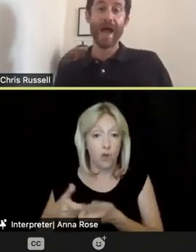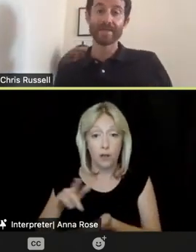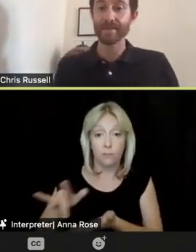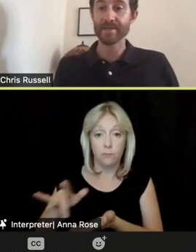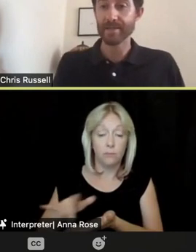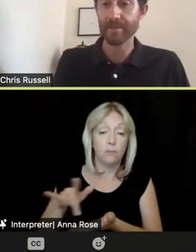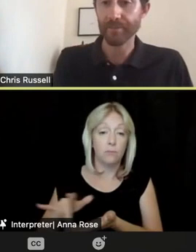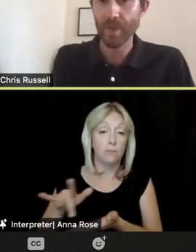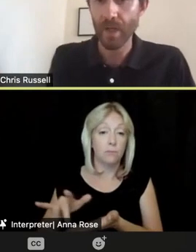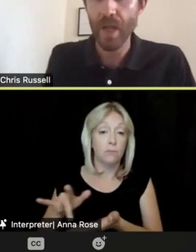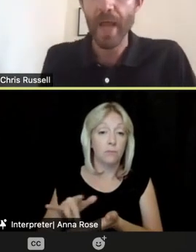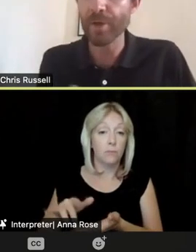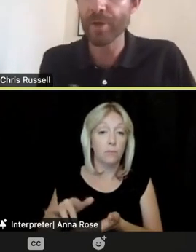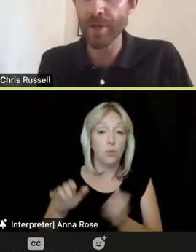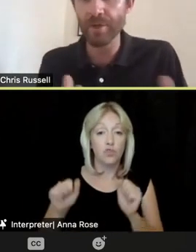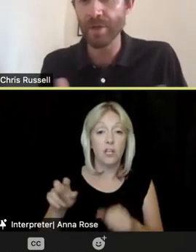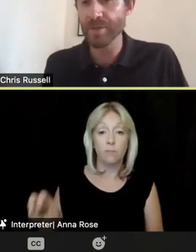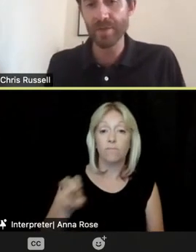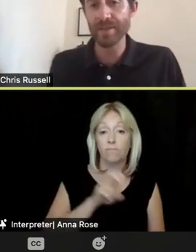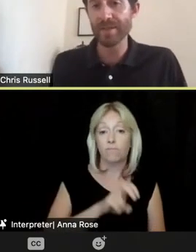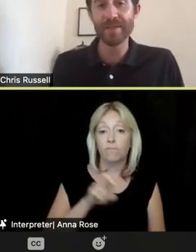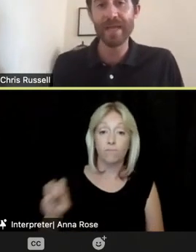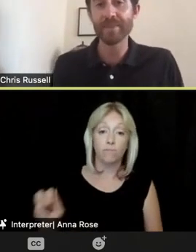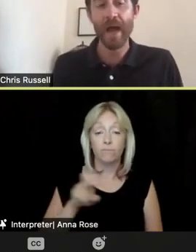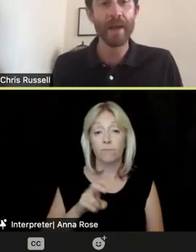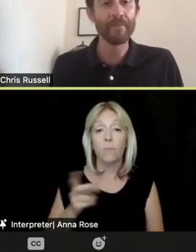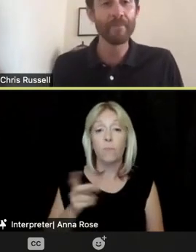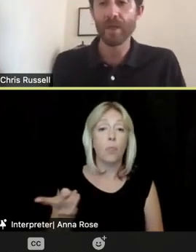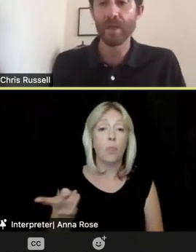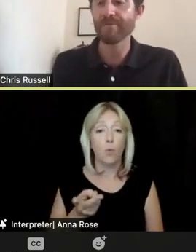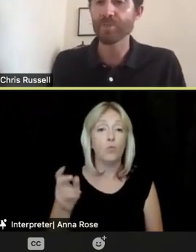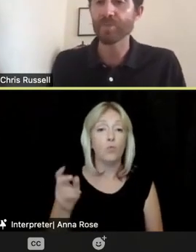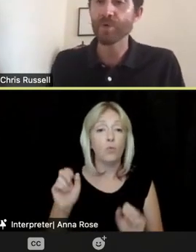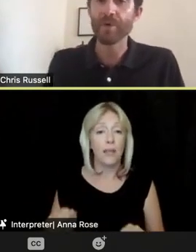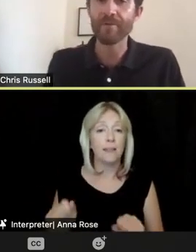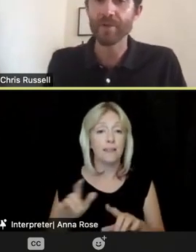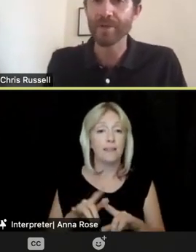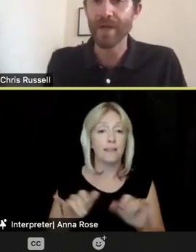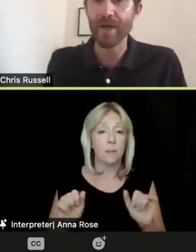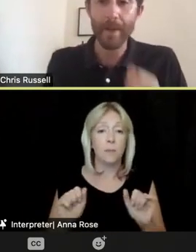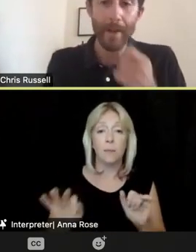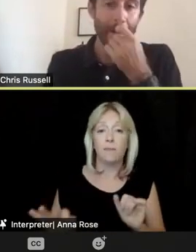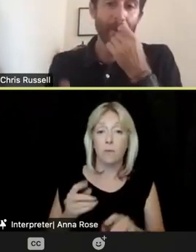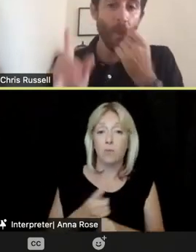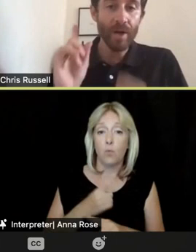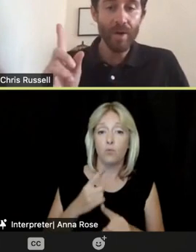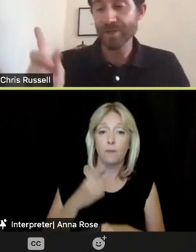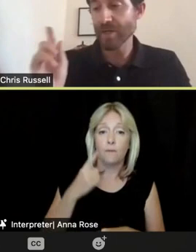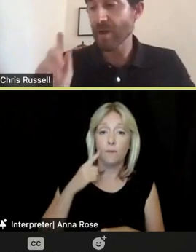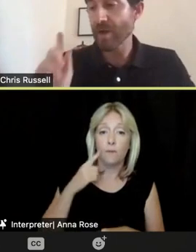using a high-tech system. Okay, and you can do those two things at the same time if that's appropriate for the child.